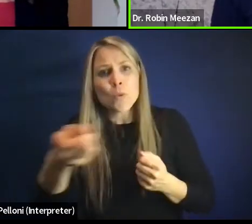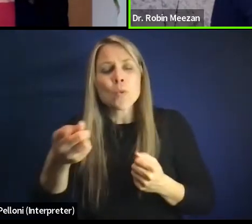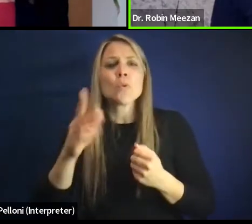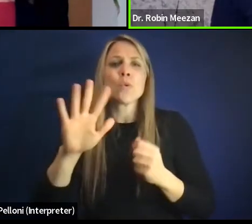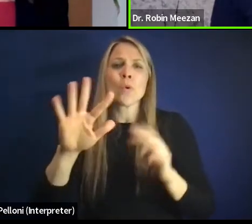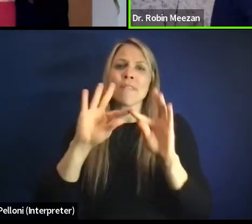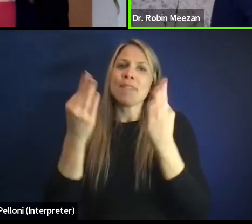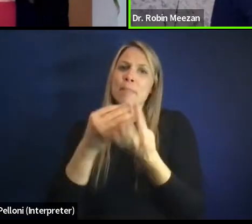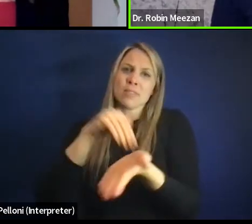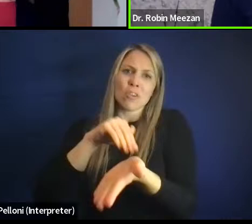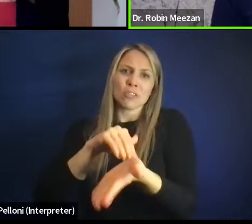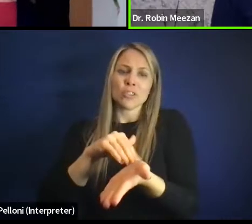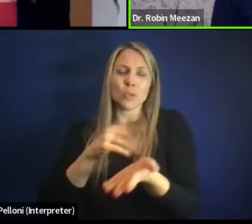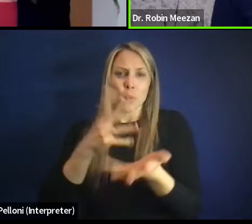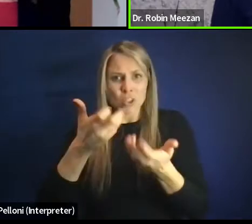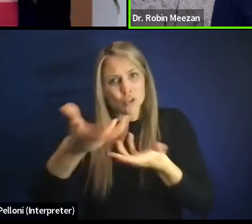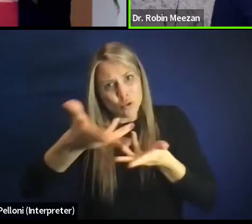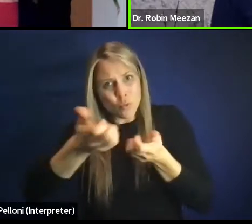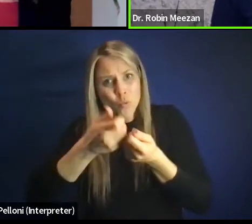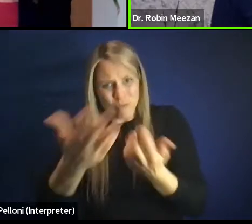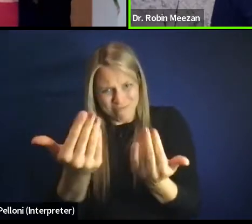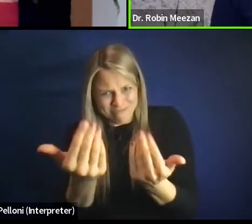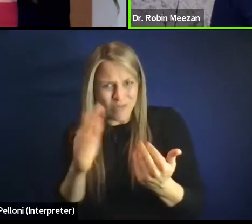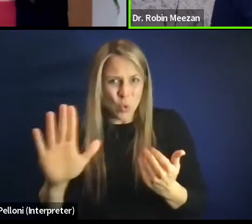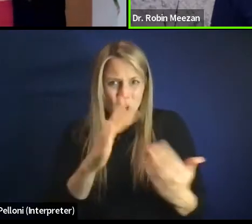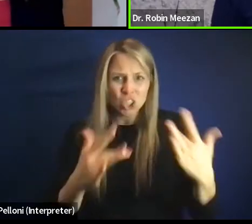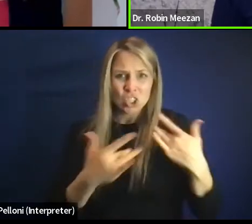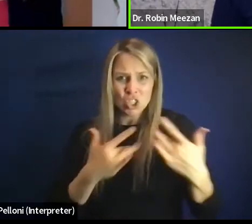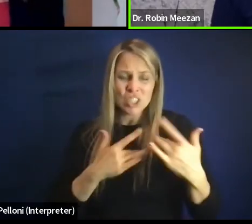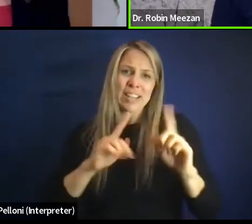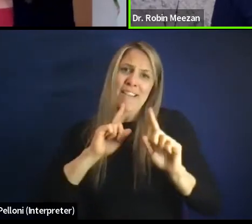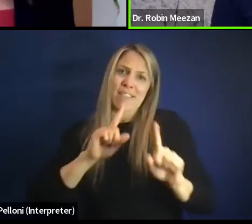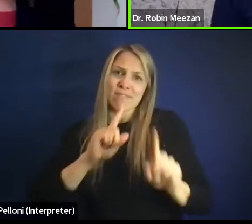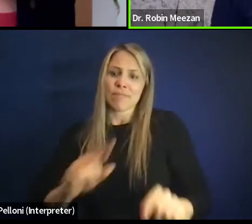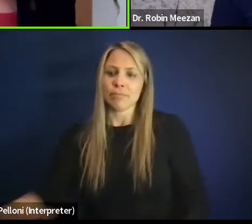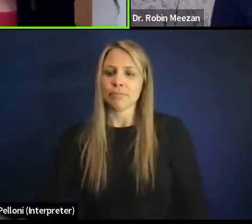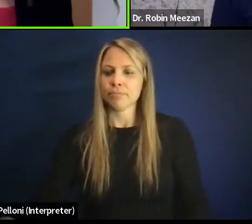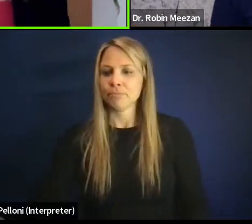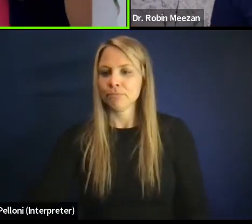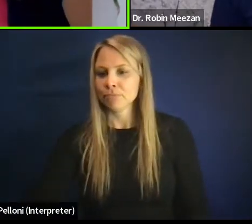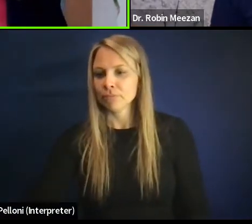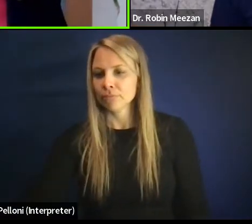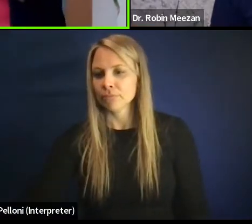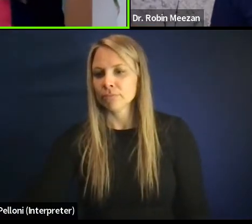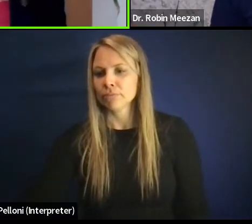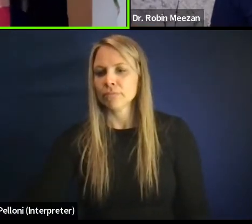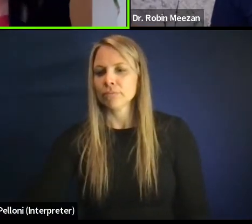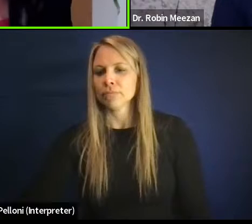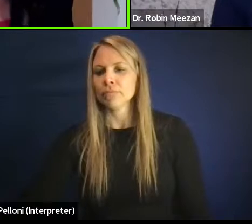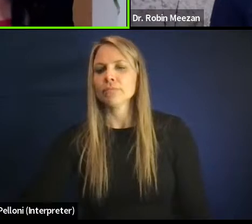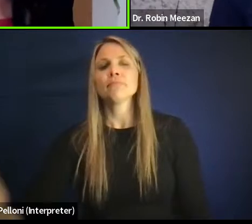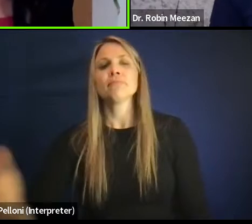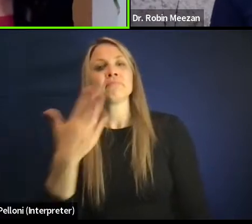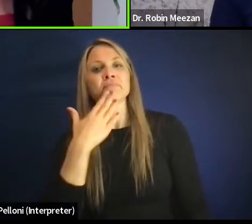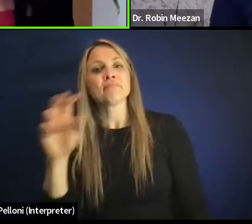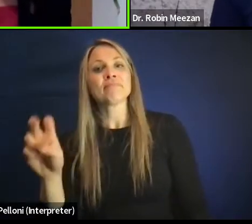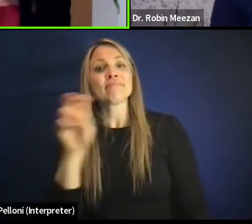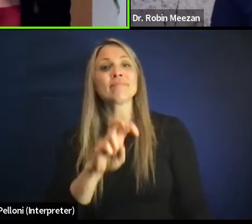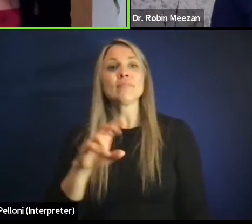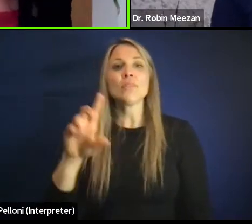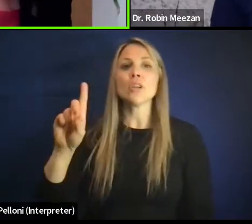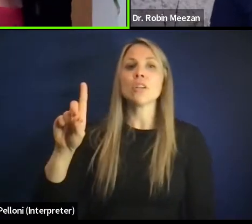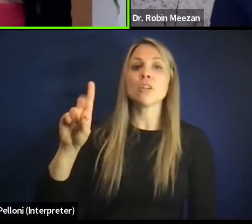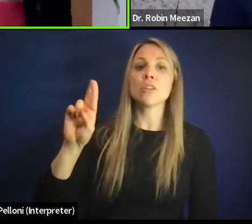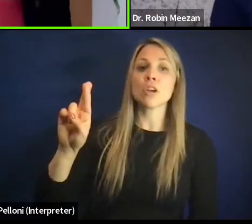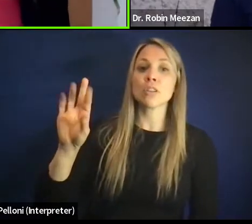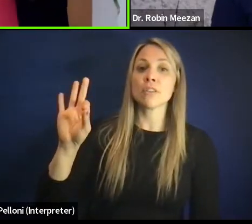practitioner about your concerns and addressing them. Thank you. I'm going to jump over to Dr.